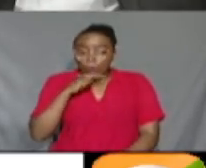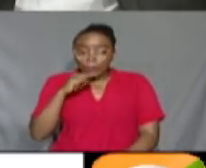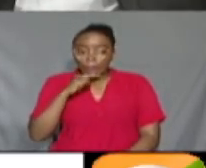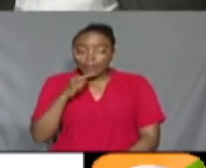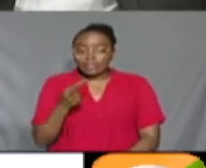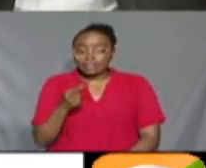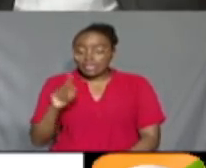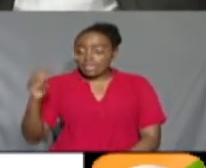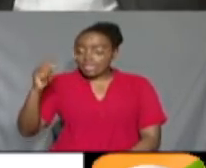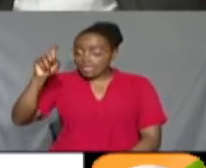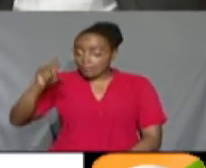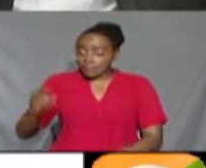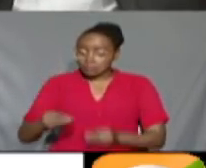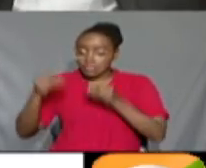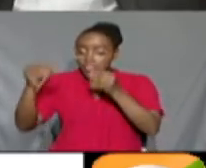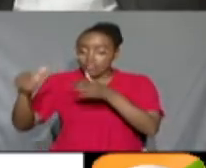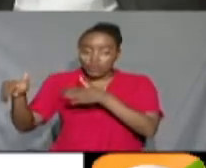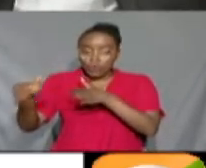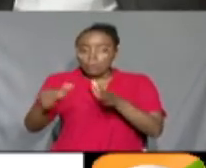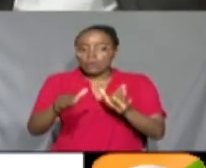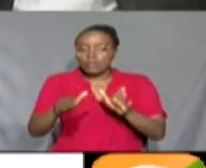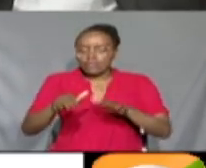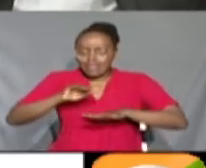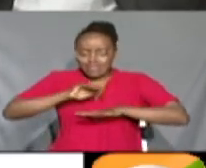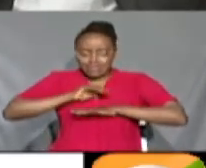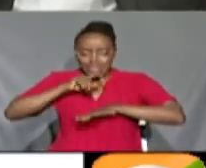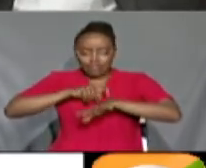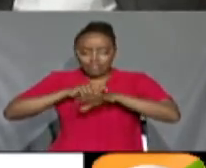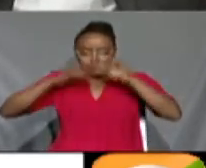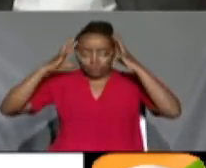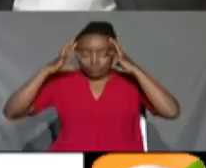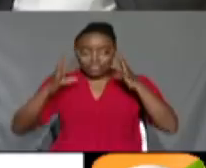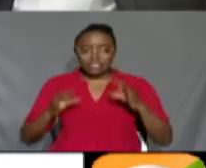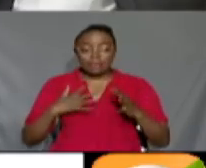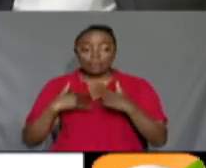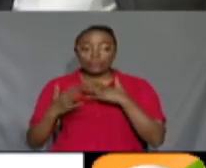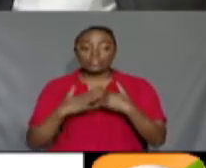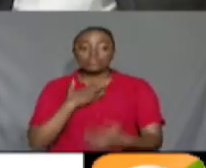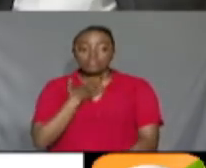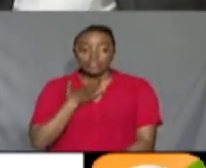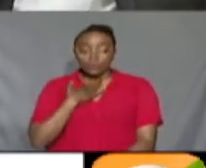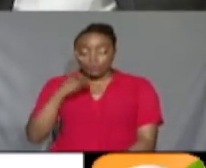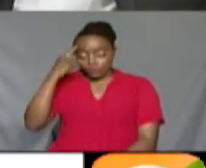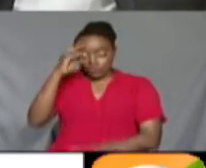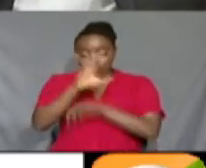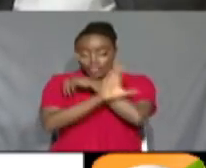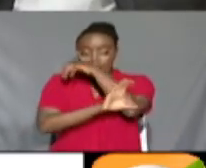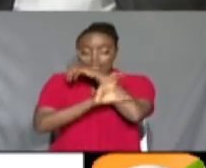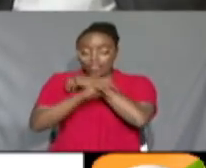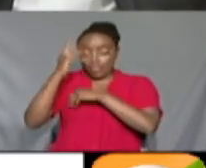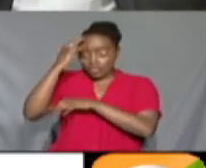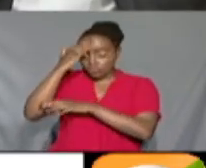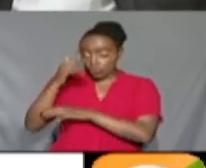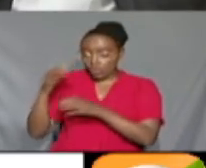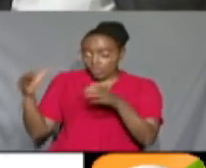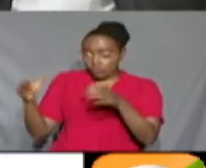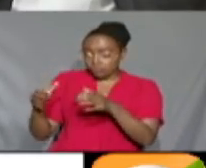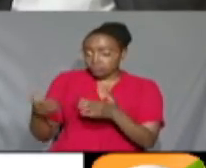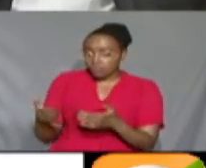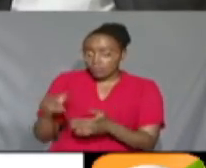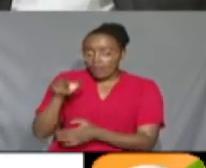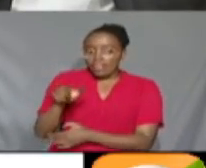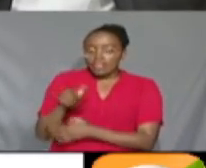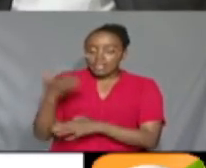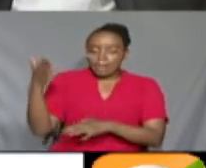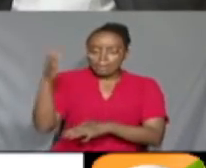an opportunity and ample time to decide what they want for their country. And that is why the task force is going back